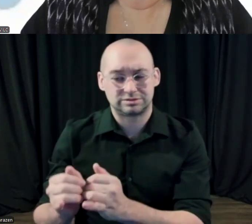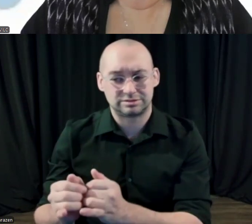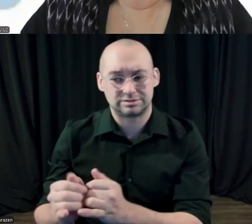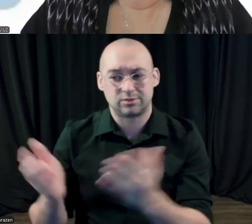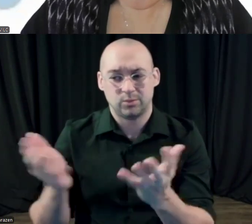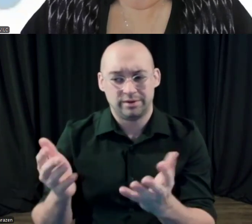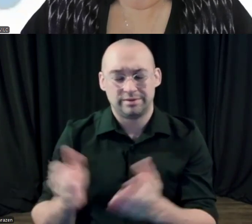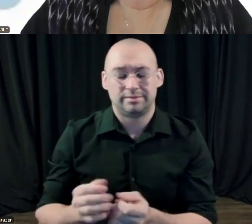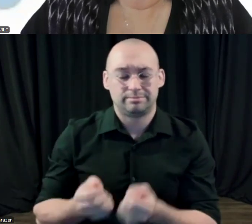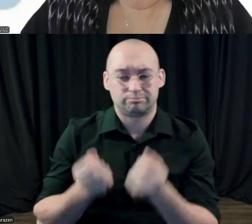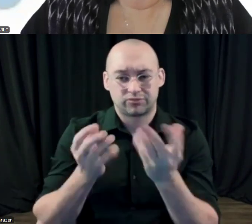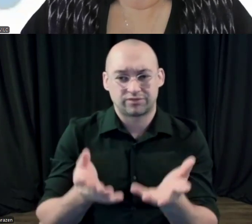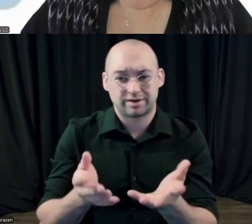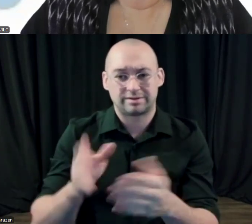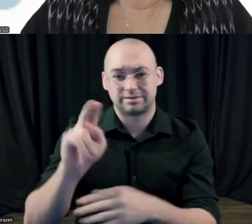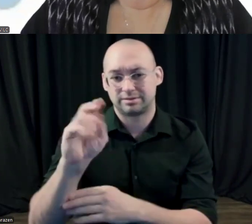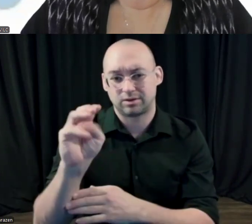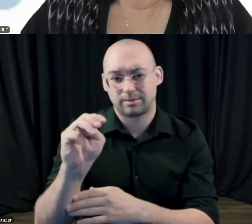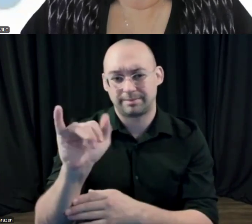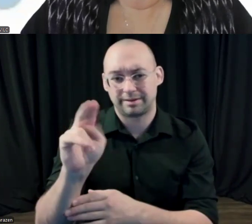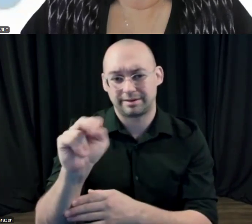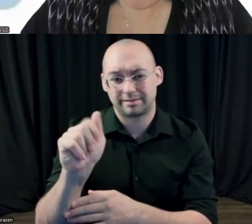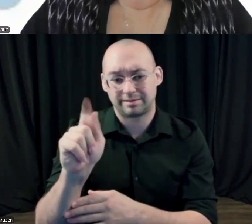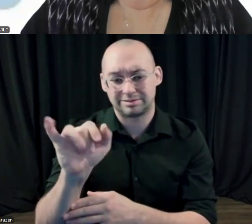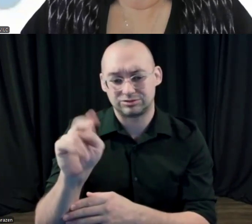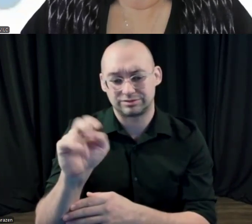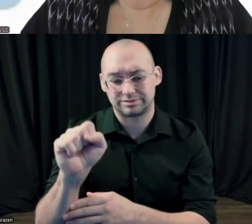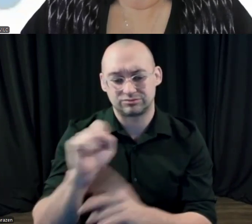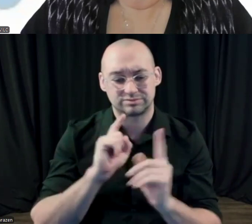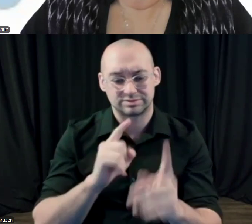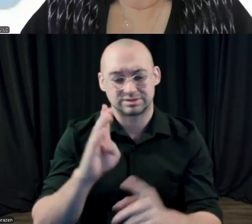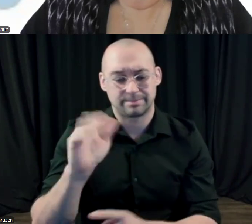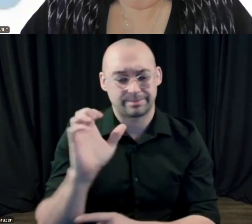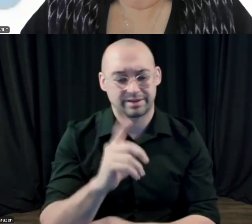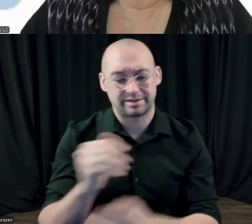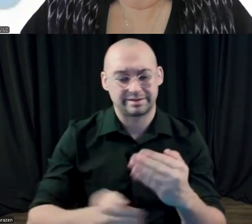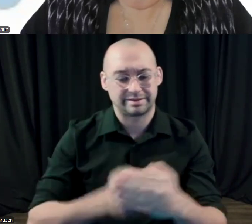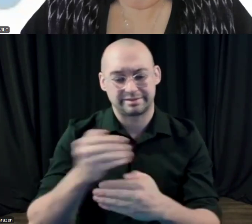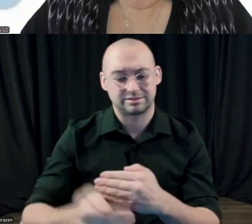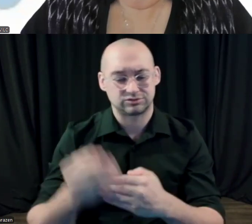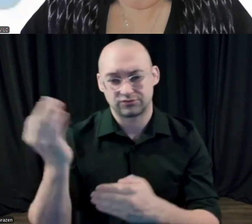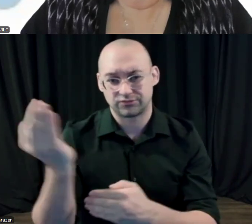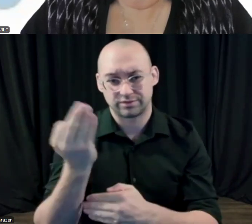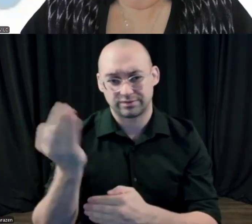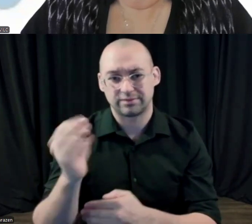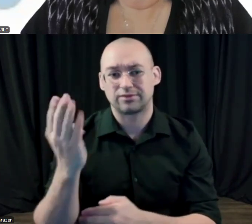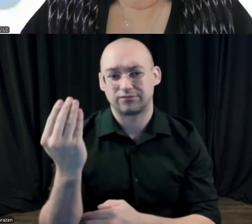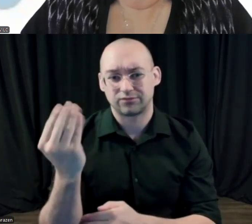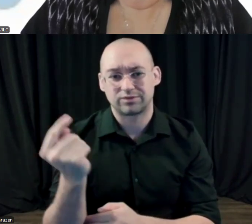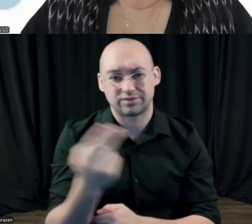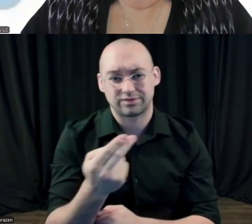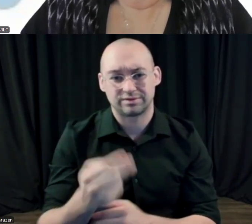provide nominations or responses back by next Friday, the 14th. And